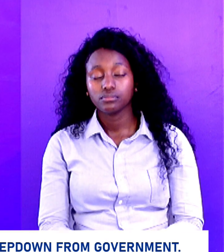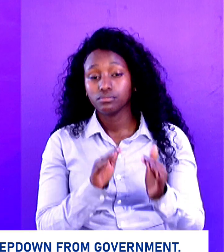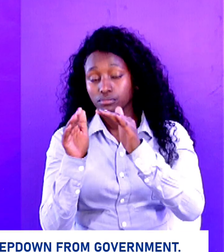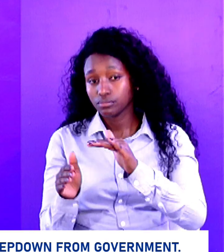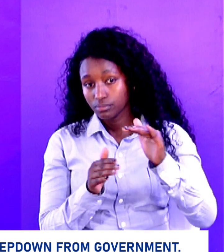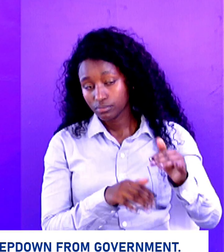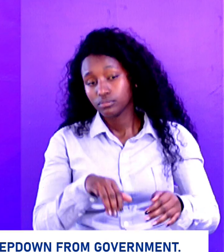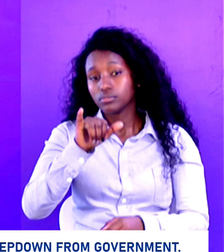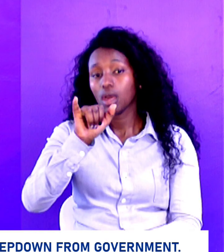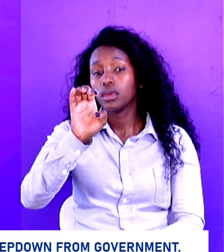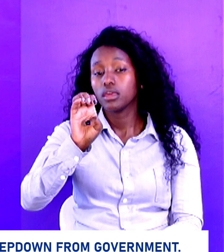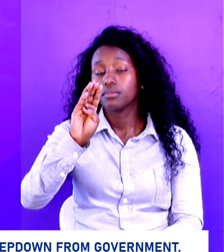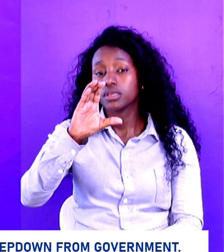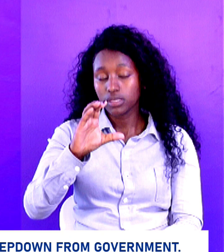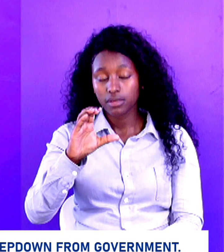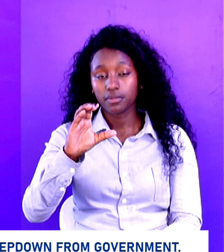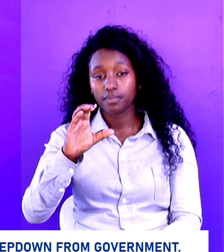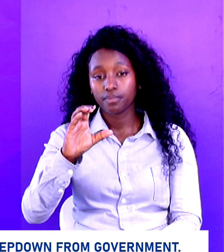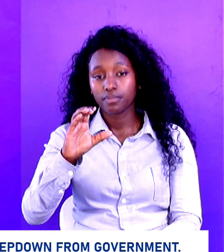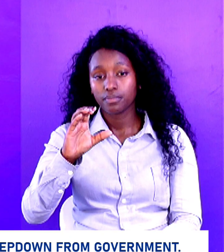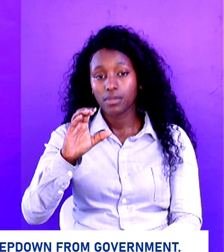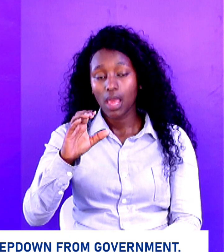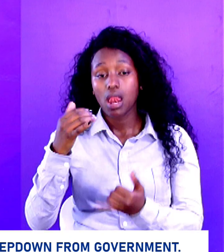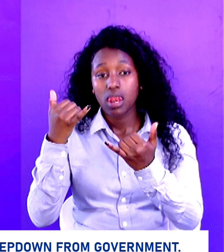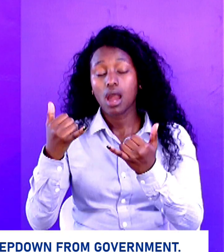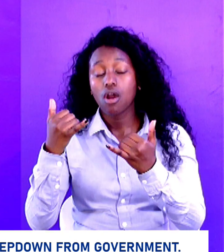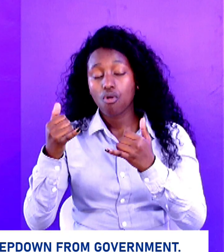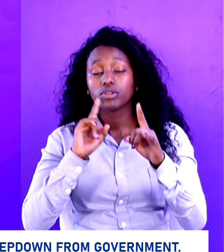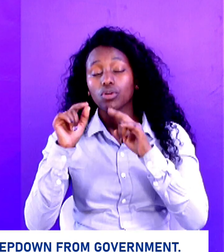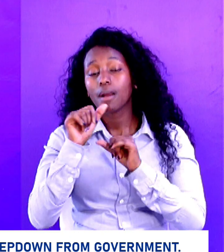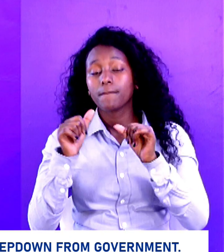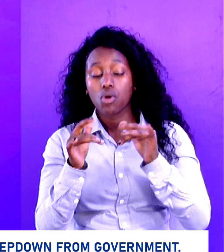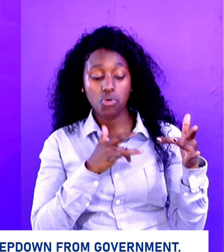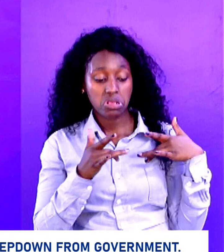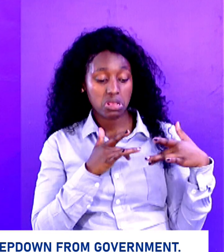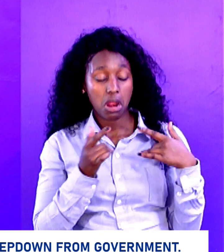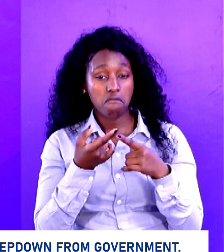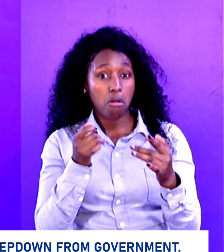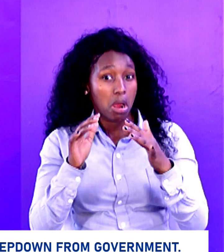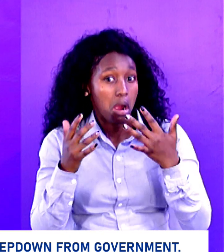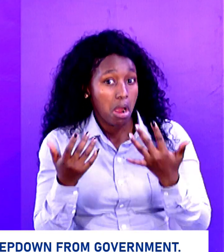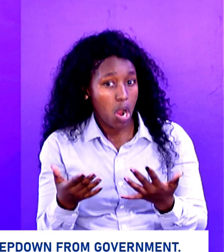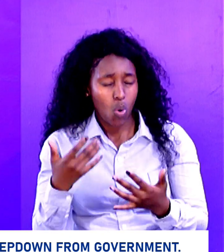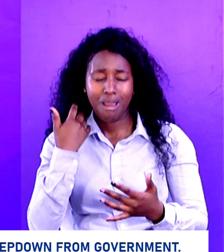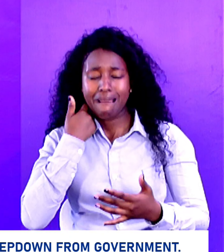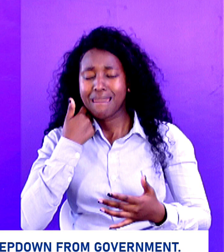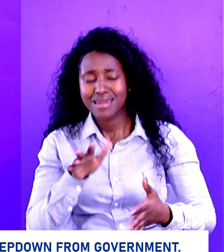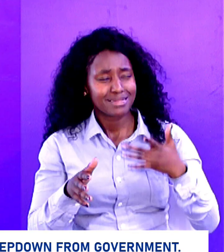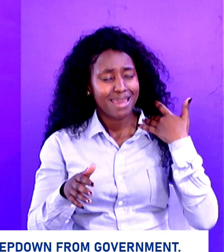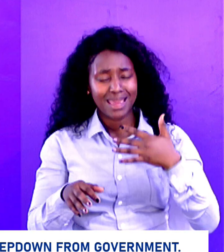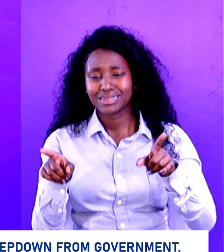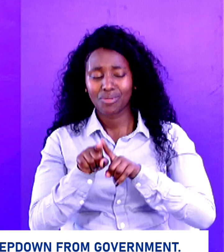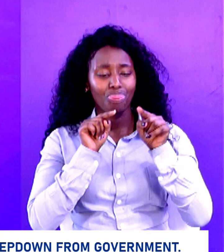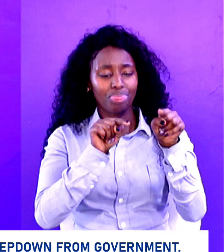Independent Electoral and Boundaries Commission has raised concerns over the rise of hate speech and incitement